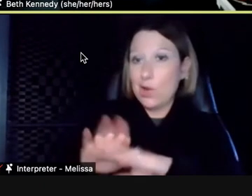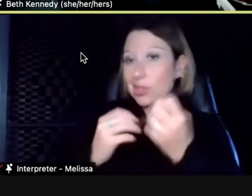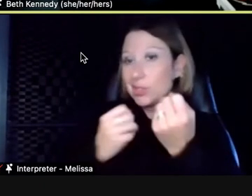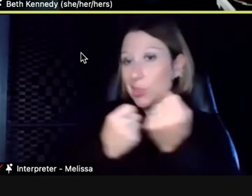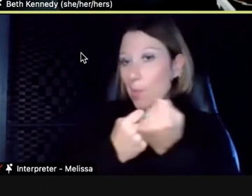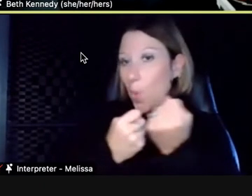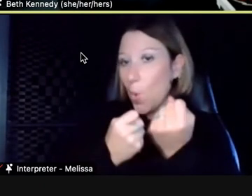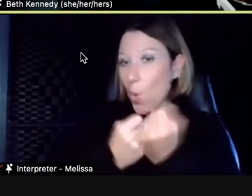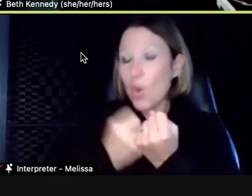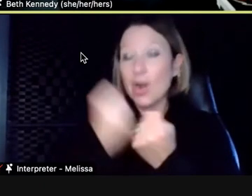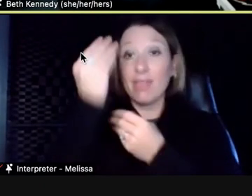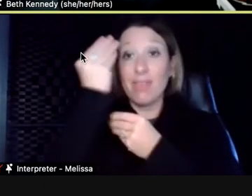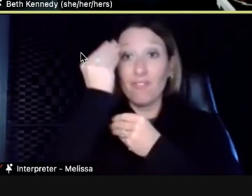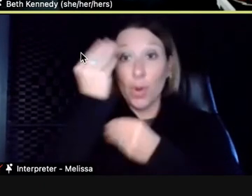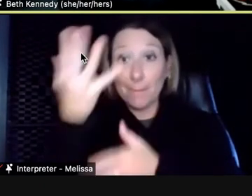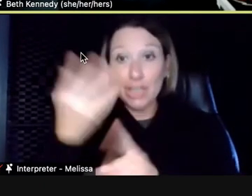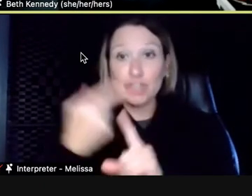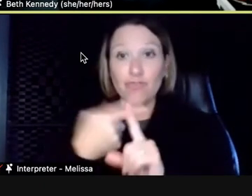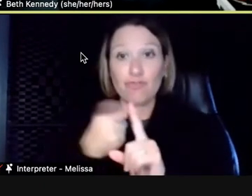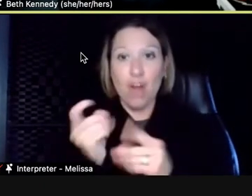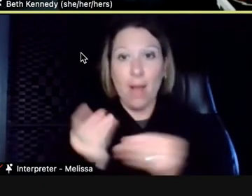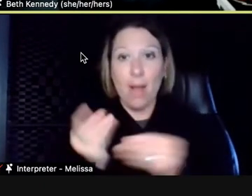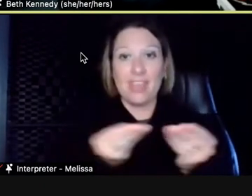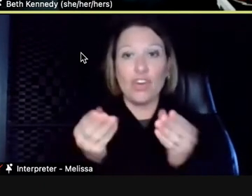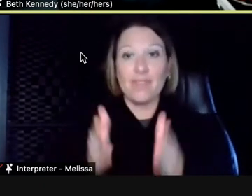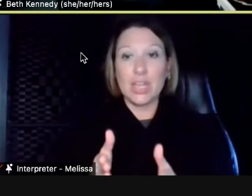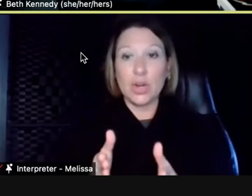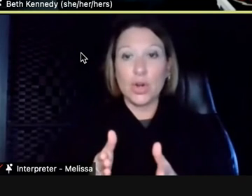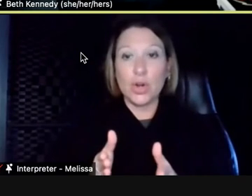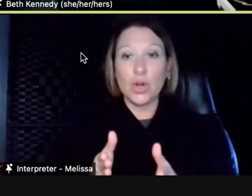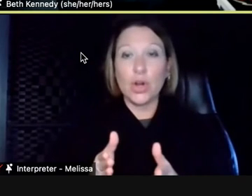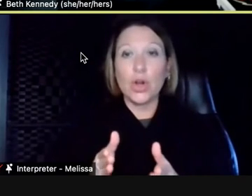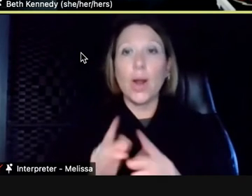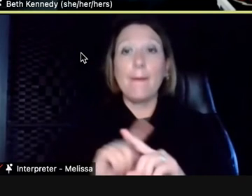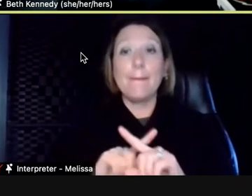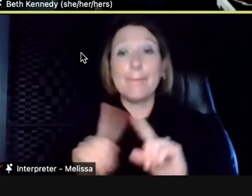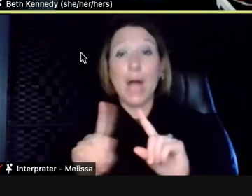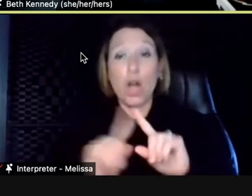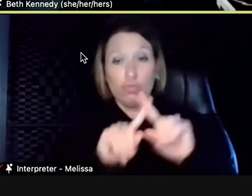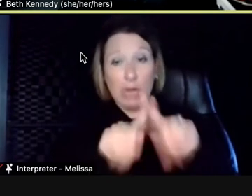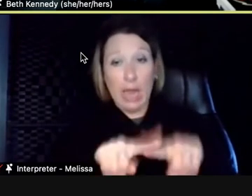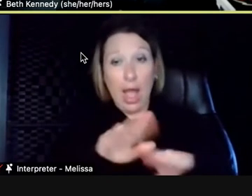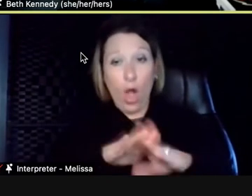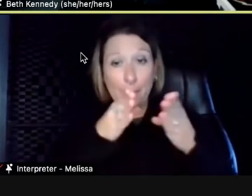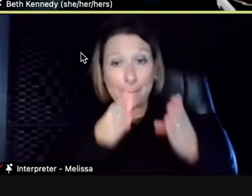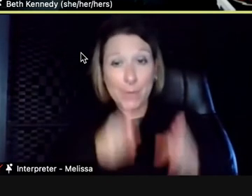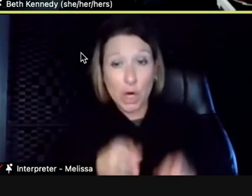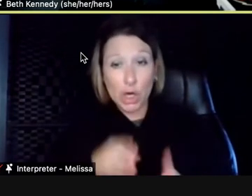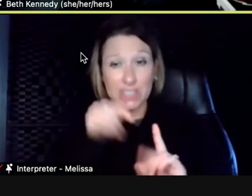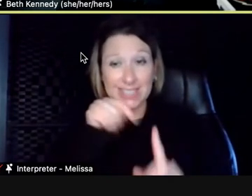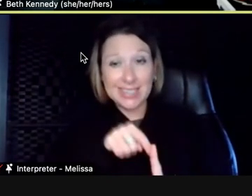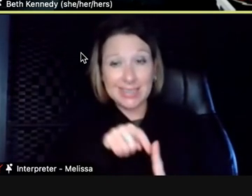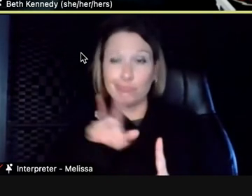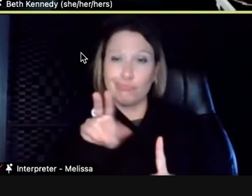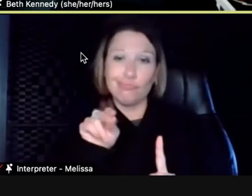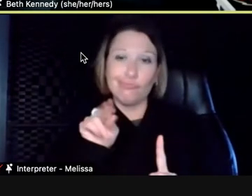the information that interveners provide, but they don't become reliant on the specific person.